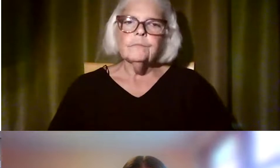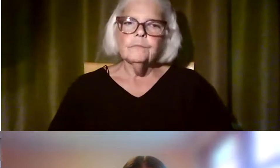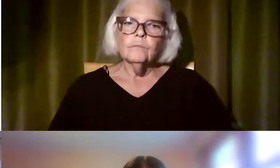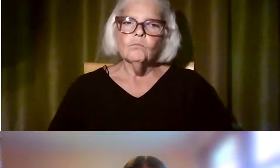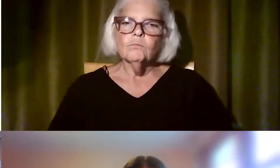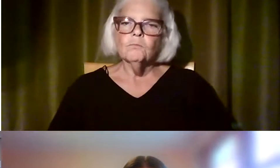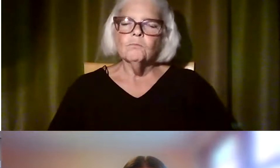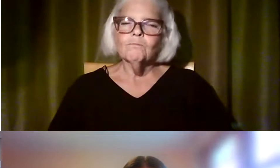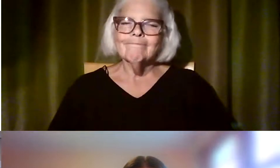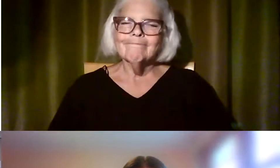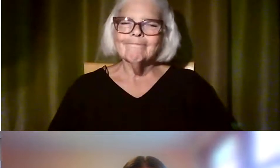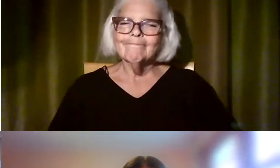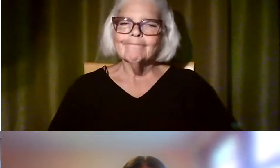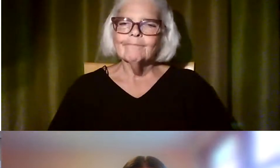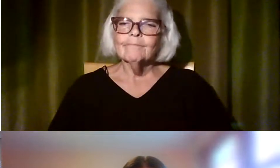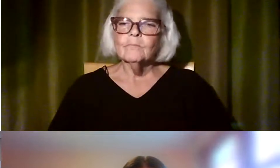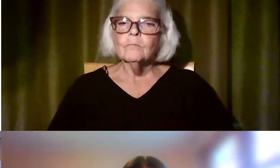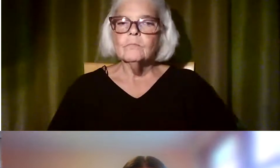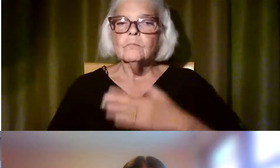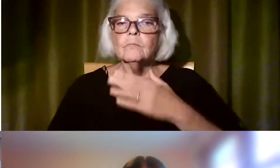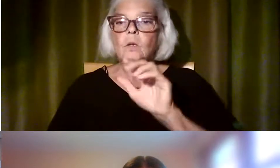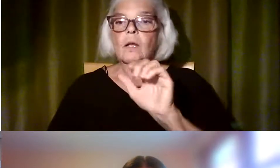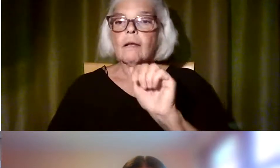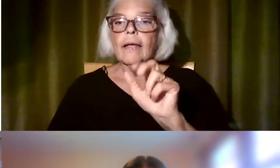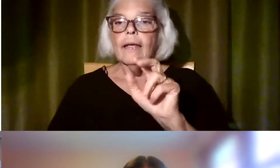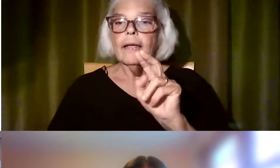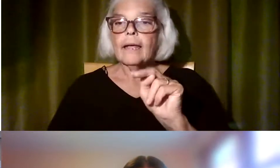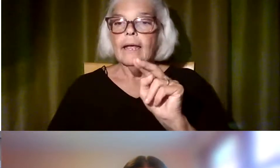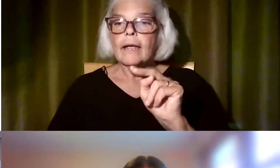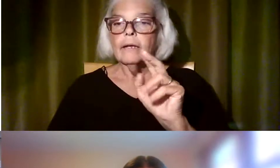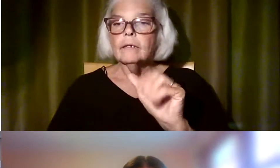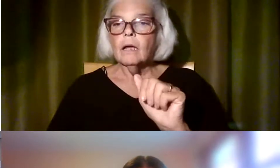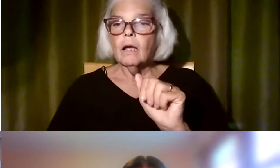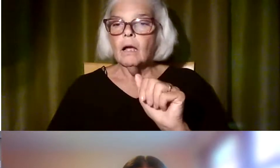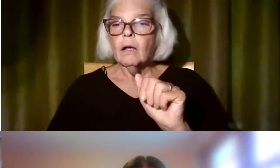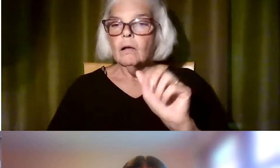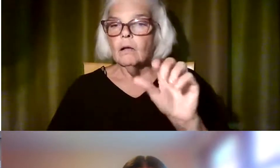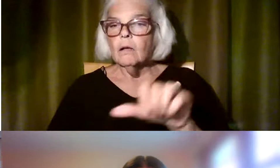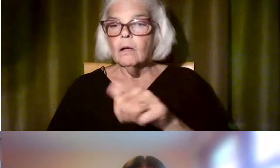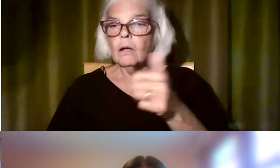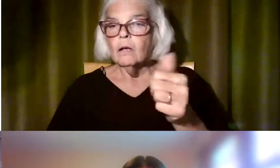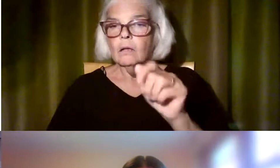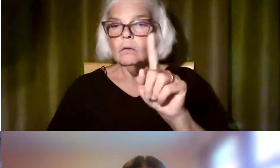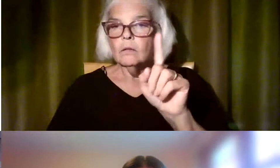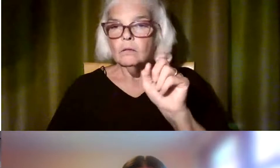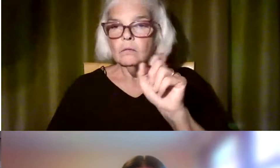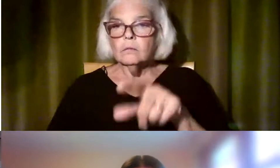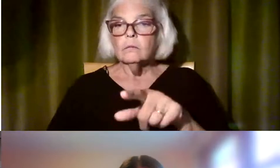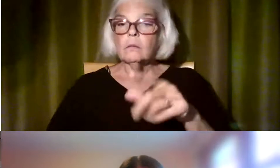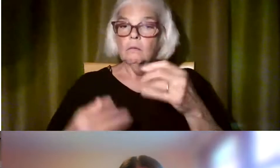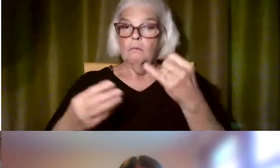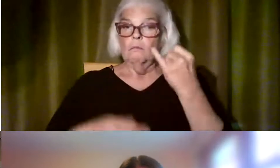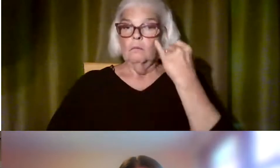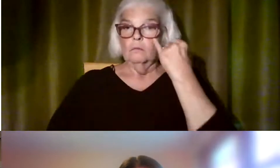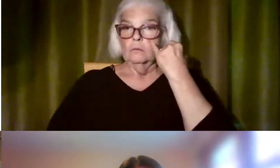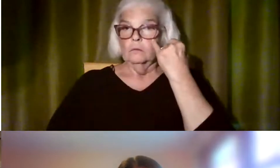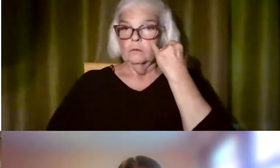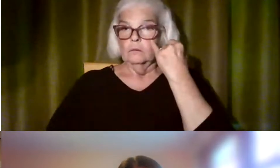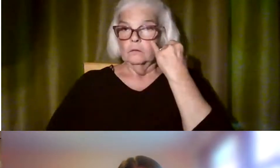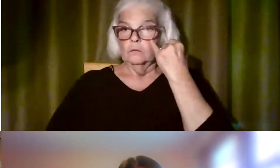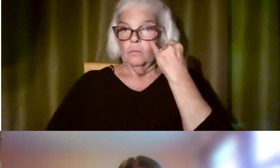Great, thank you. Another question about the appropriate manner to dispose of unused or